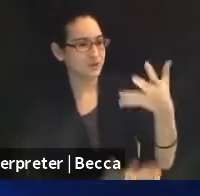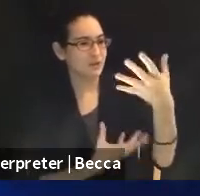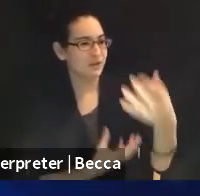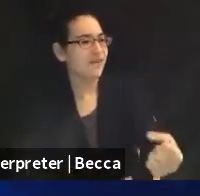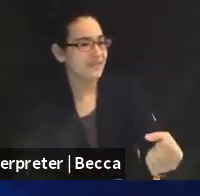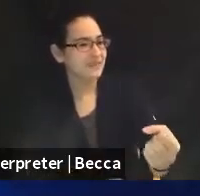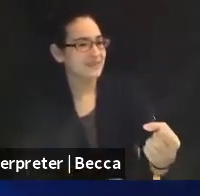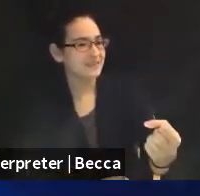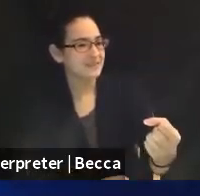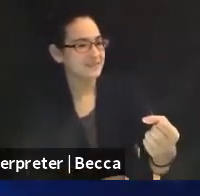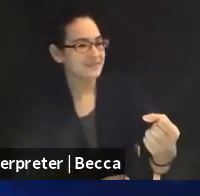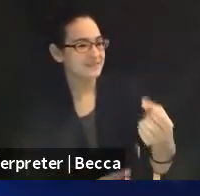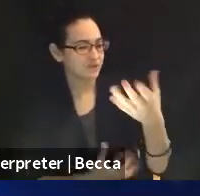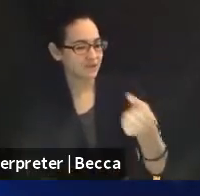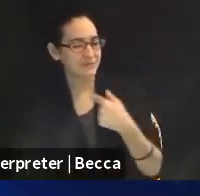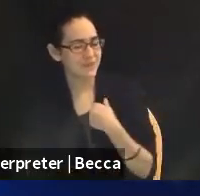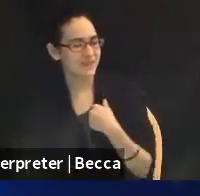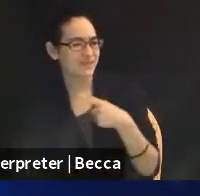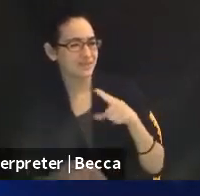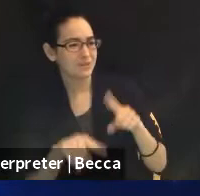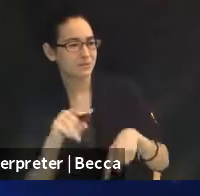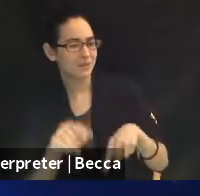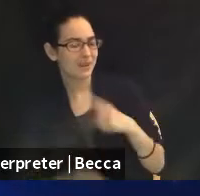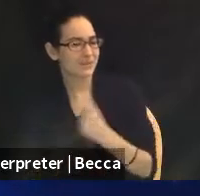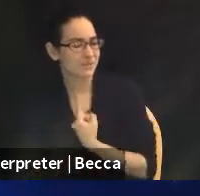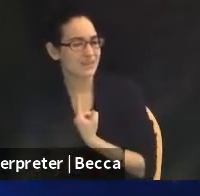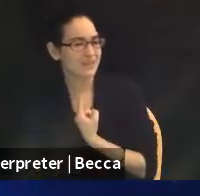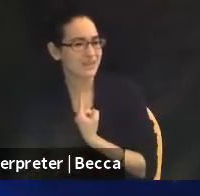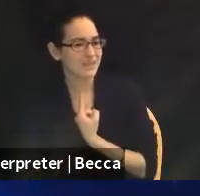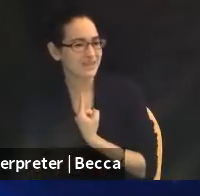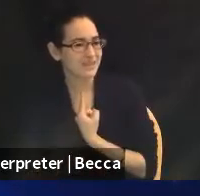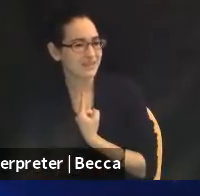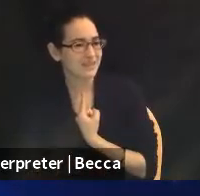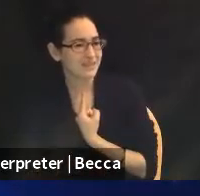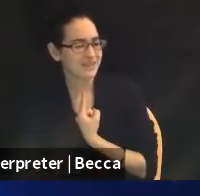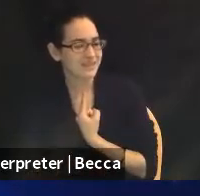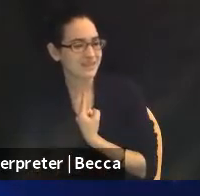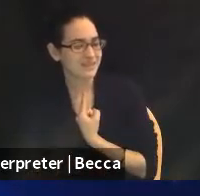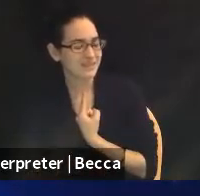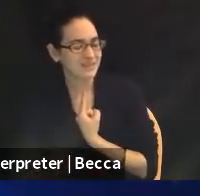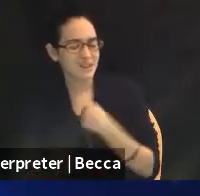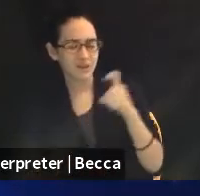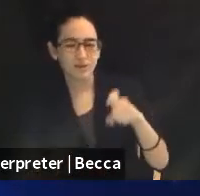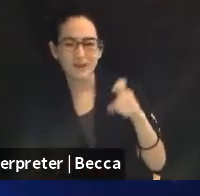me. Holy. Or Libby, or our family, your